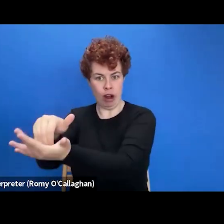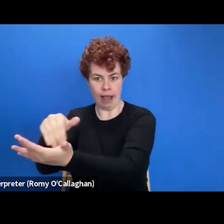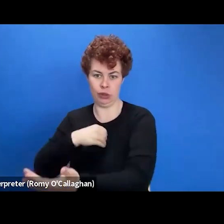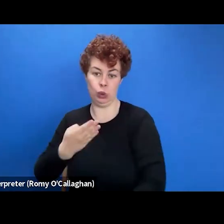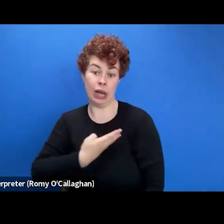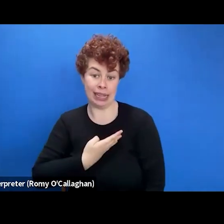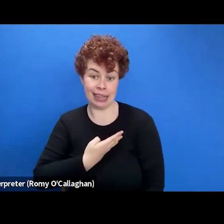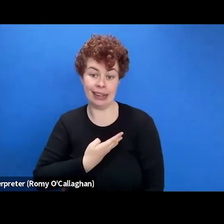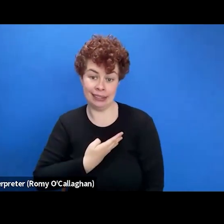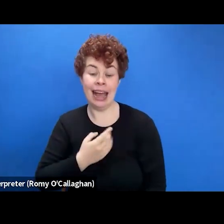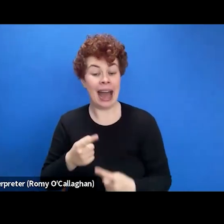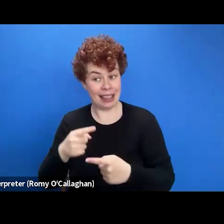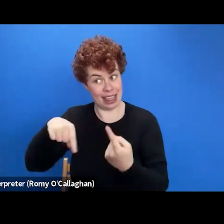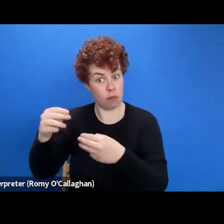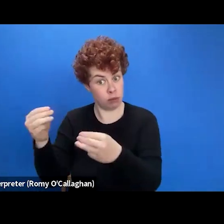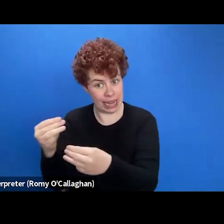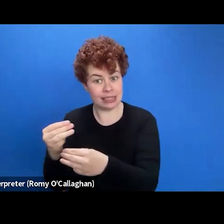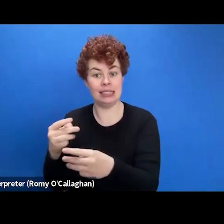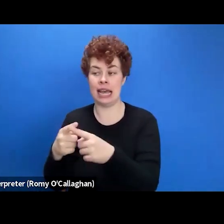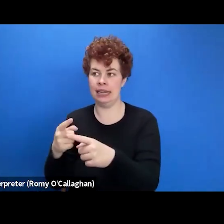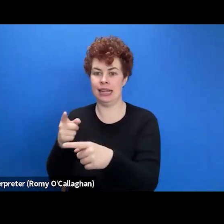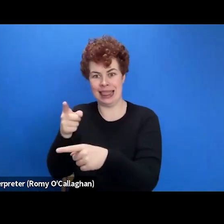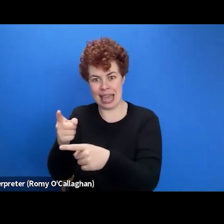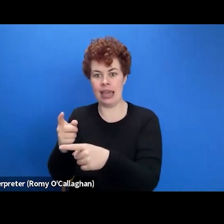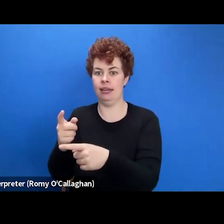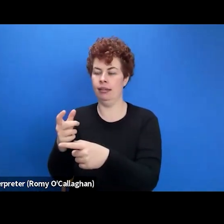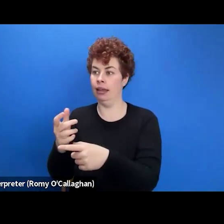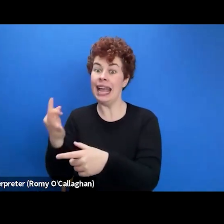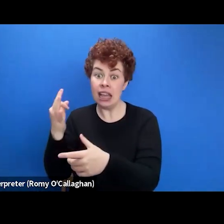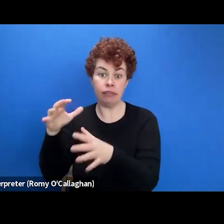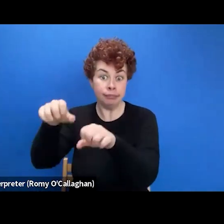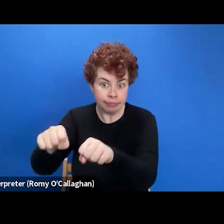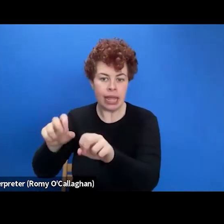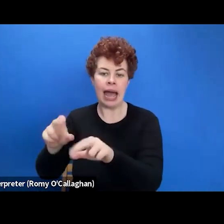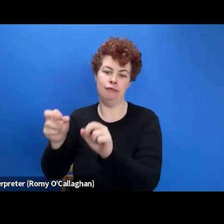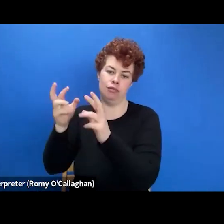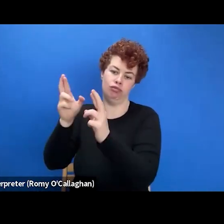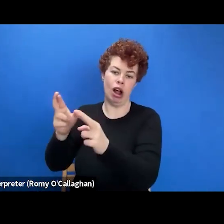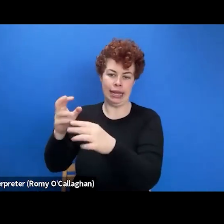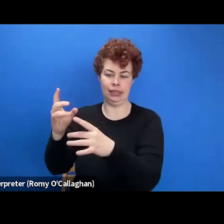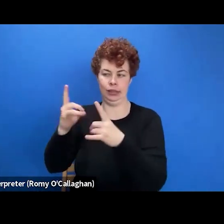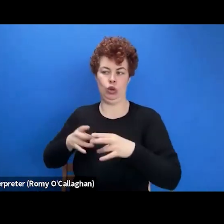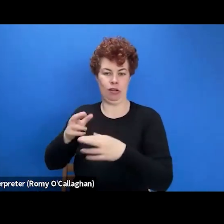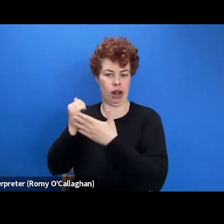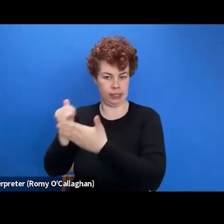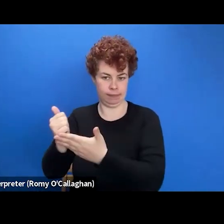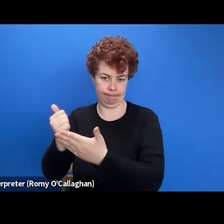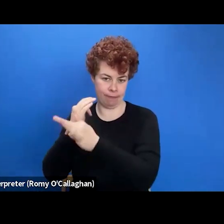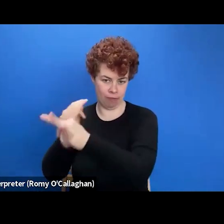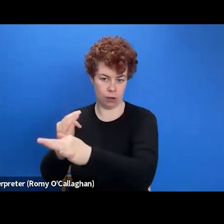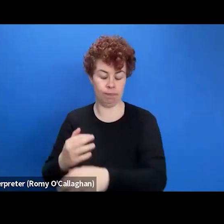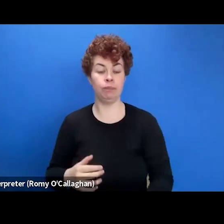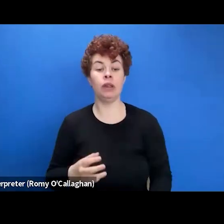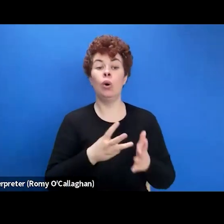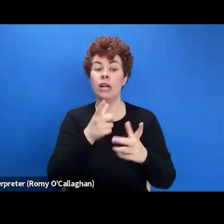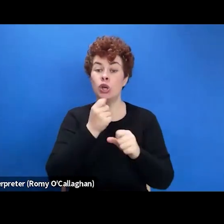there is appropriate protection and intervention offered to them. So on the theme of boycott, divestment and sanctions,